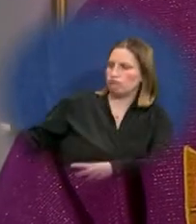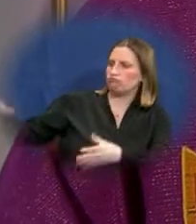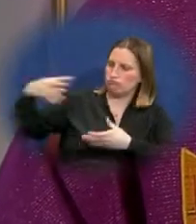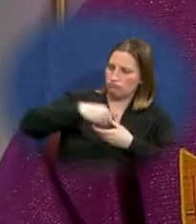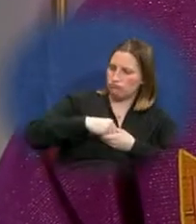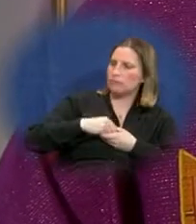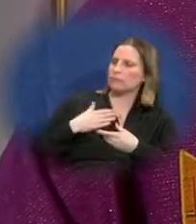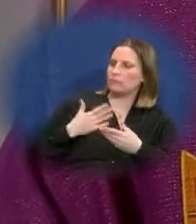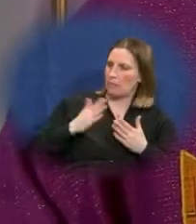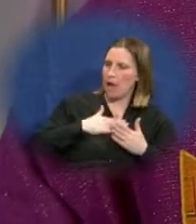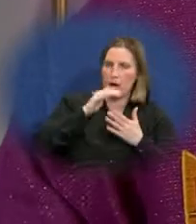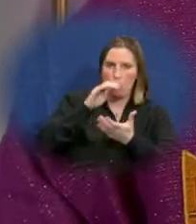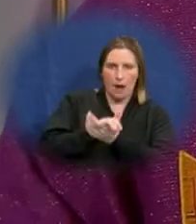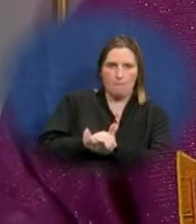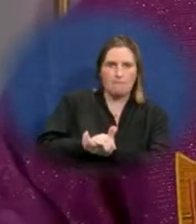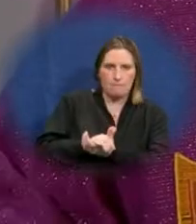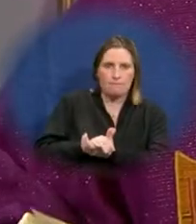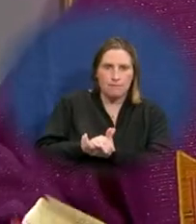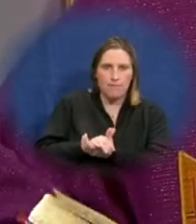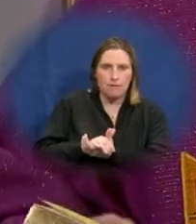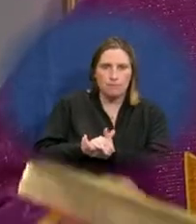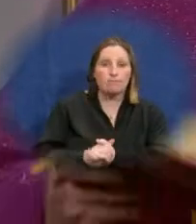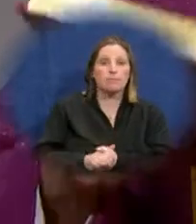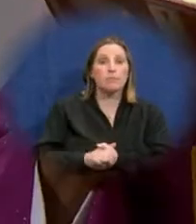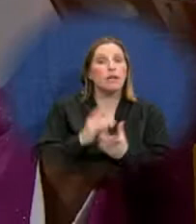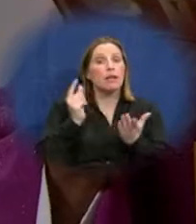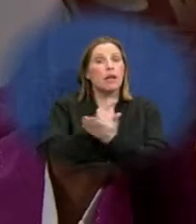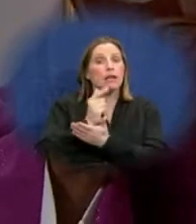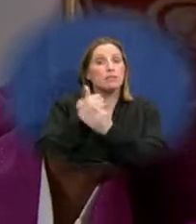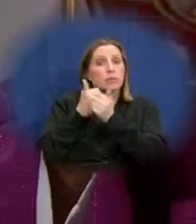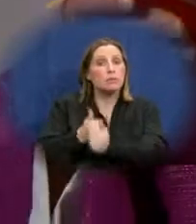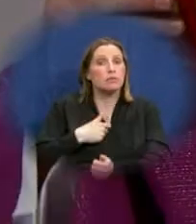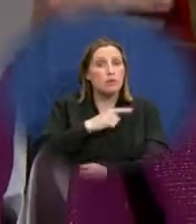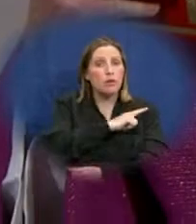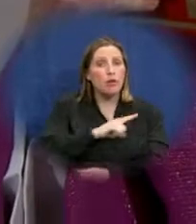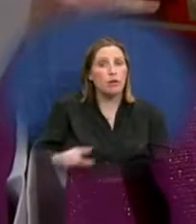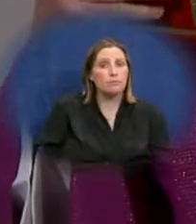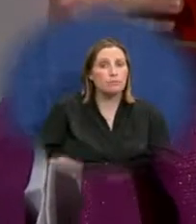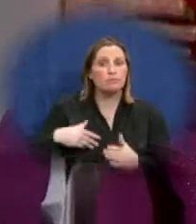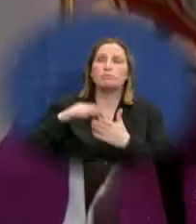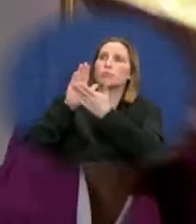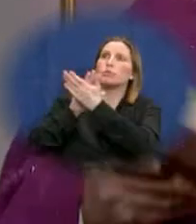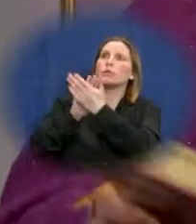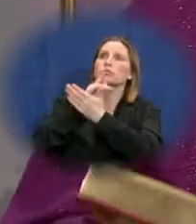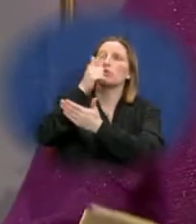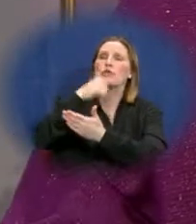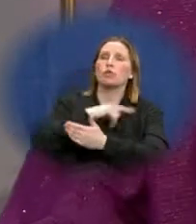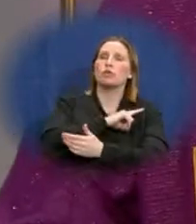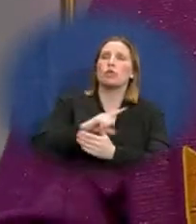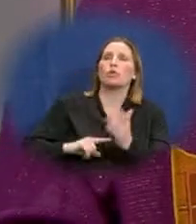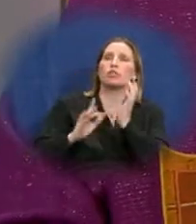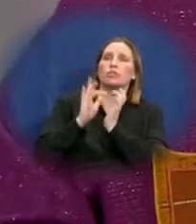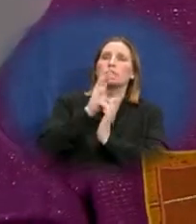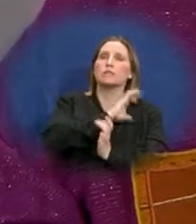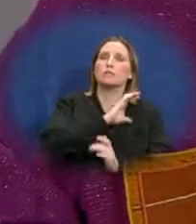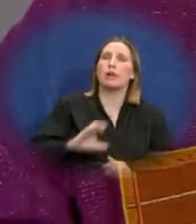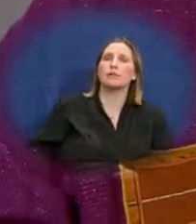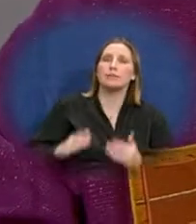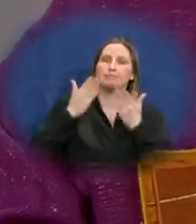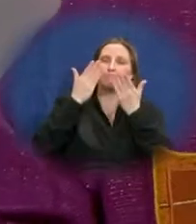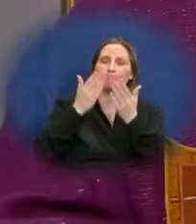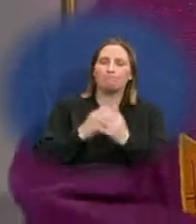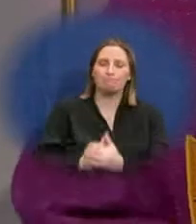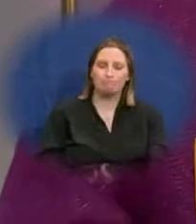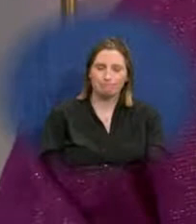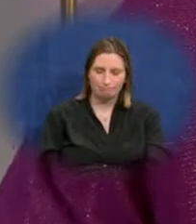home as his wife. The Gospel of the Lord. Praise to you, Lord Jesus Christ.